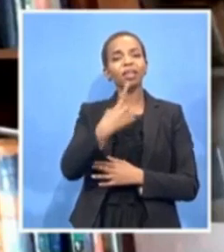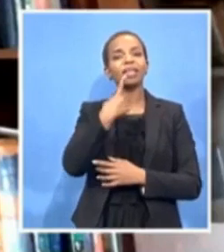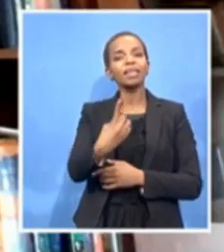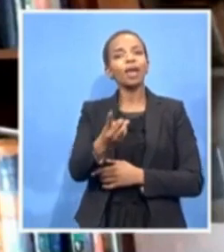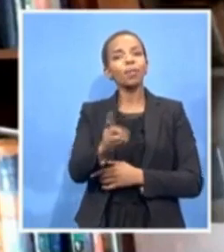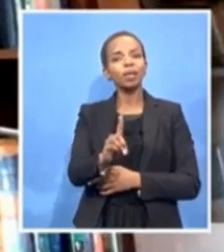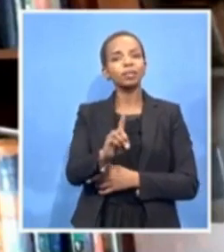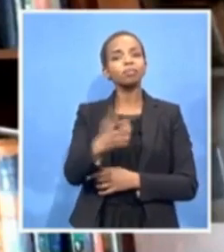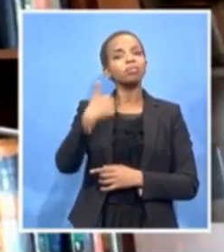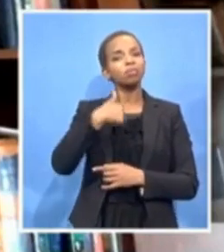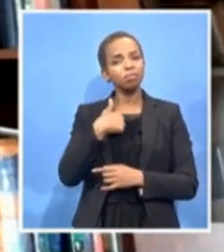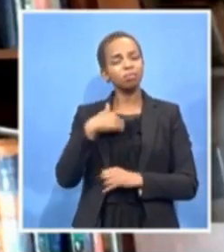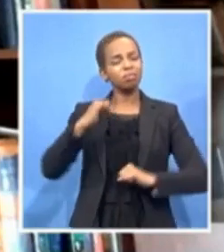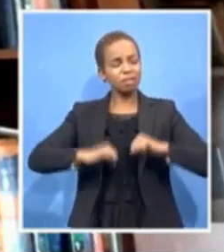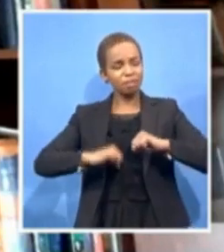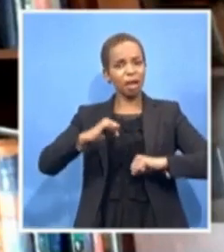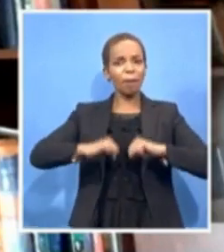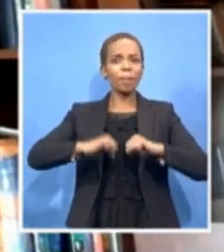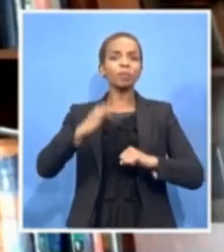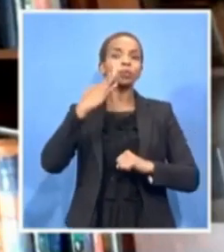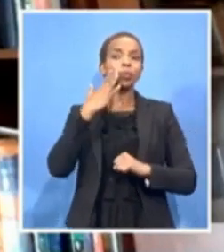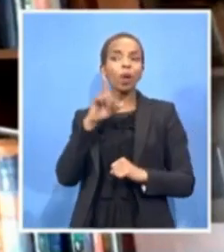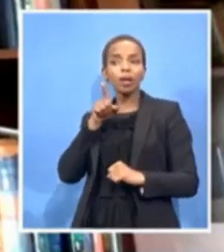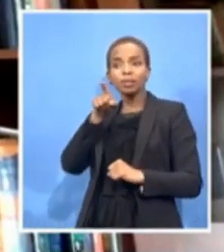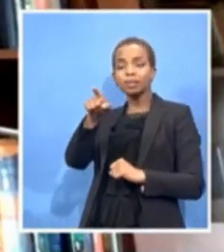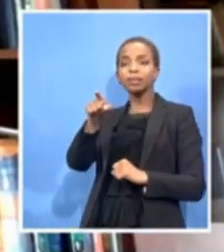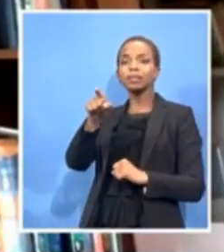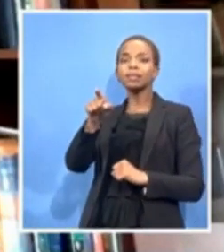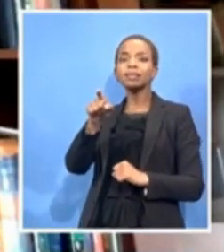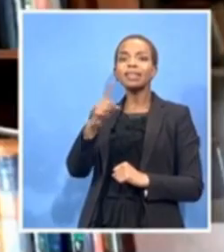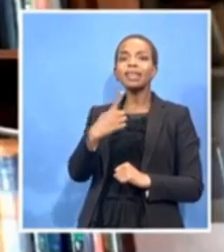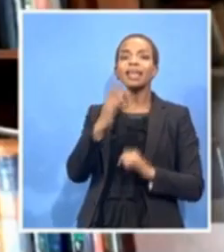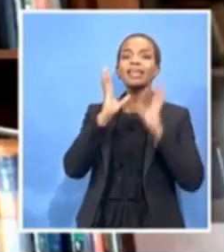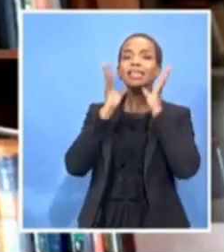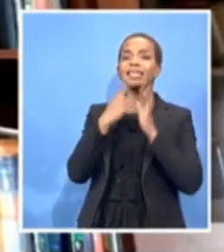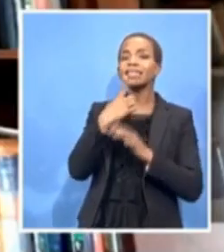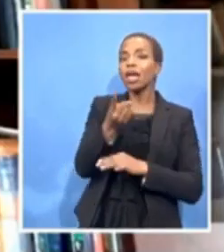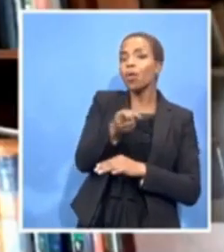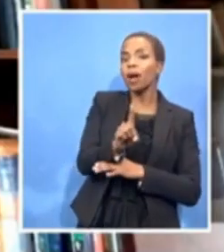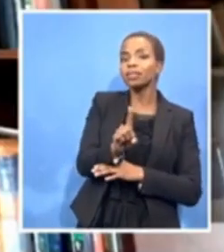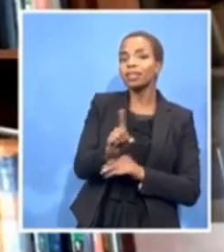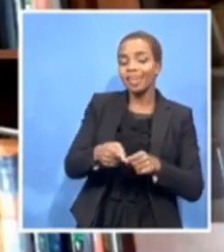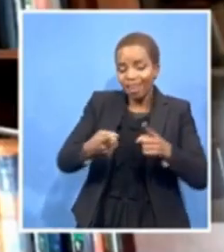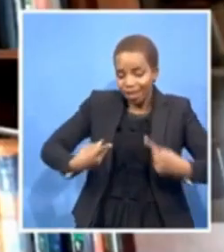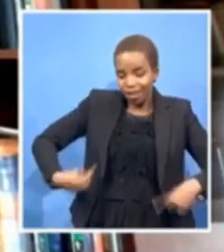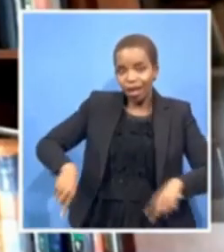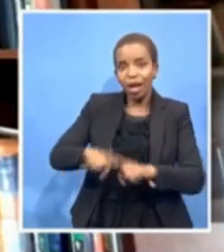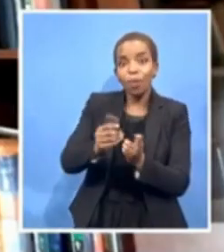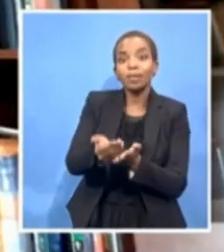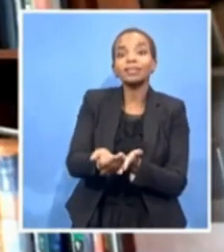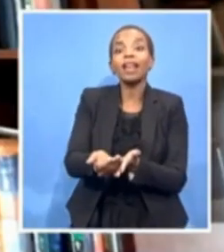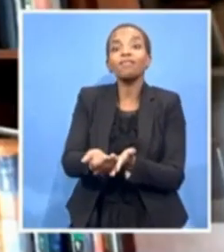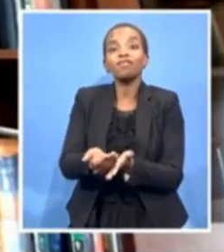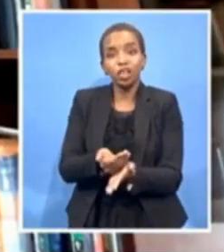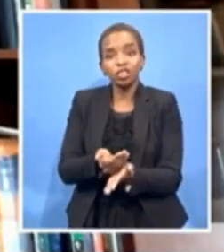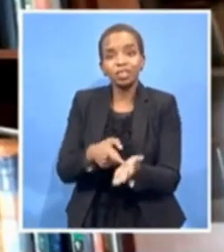had said that our salvation demanded that we are united.